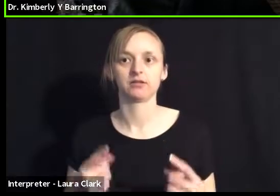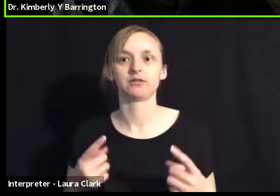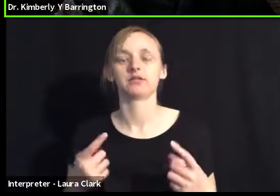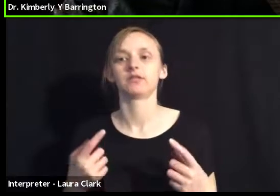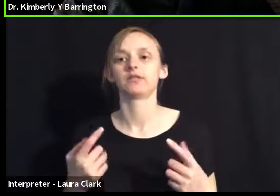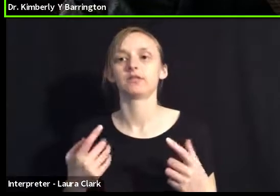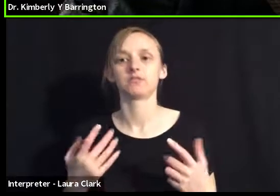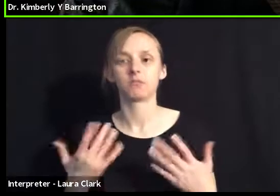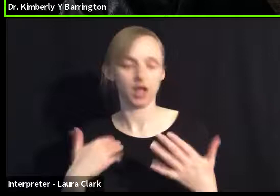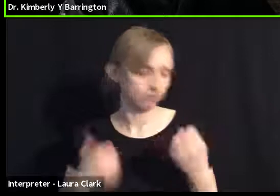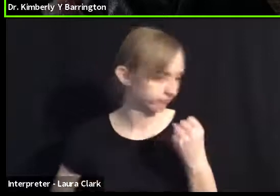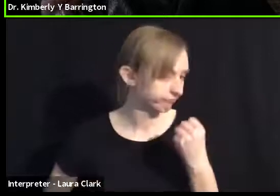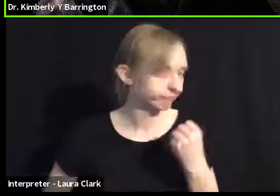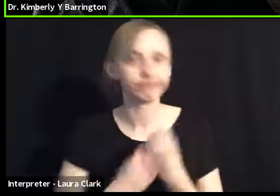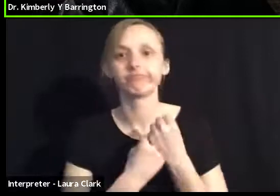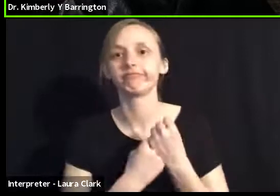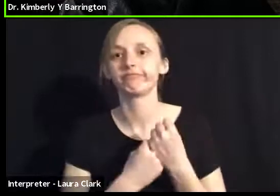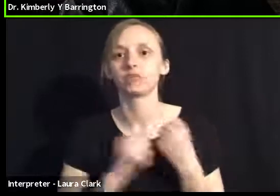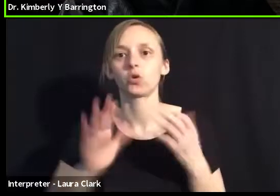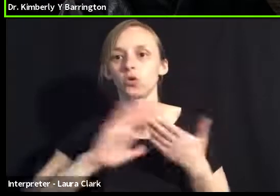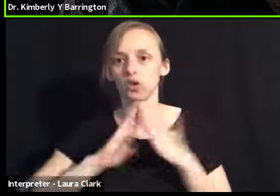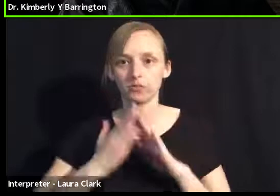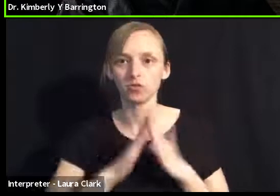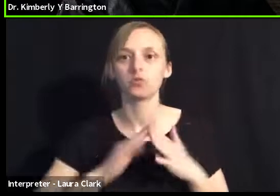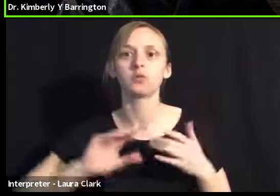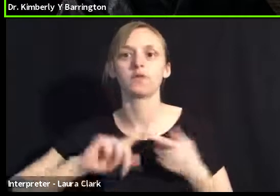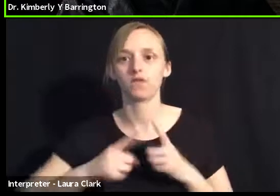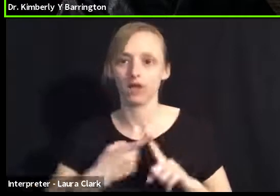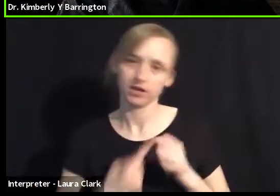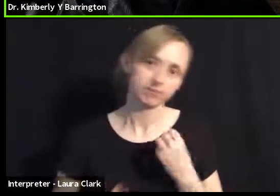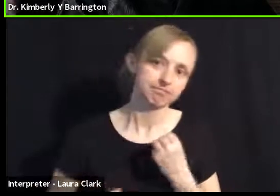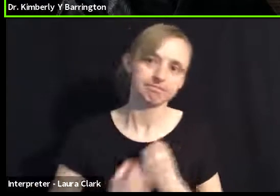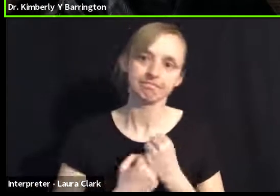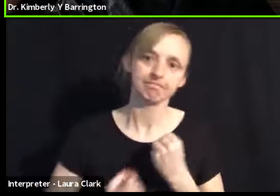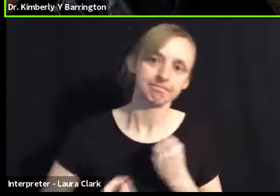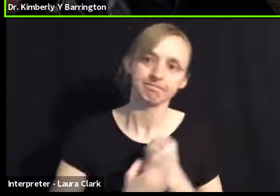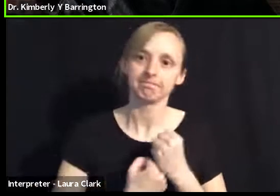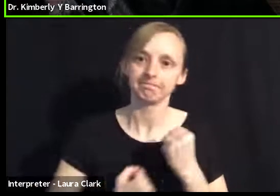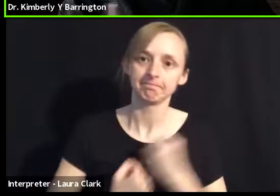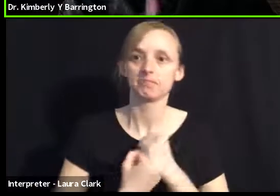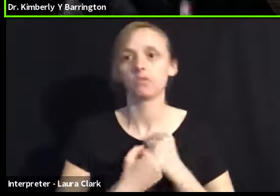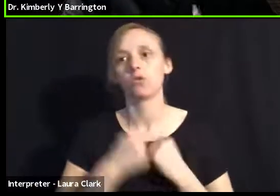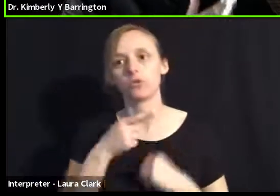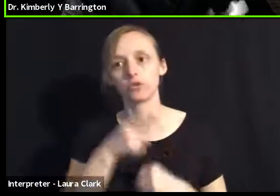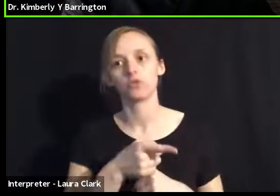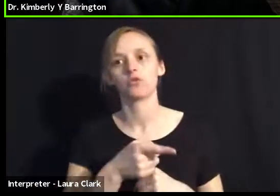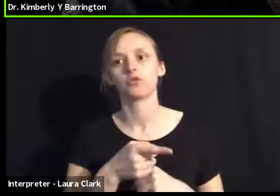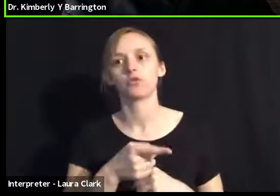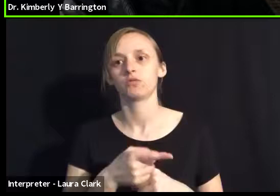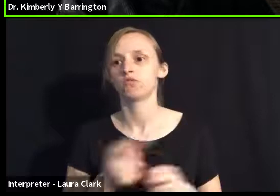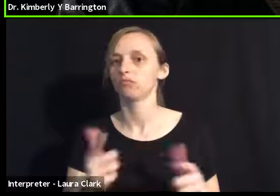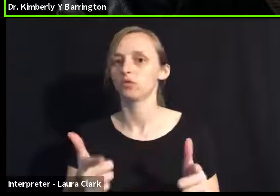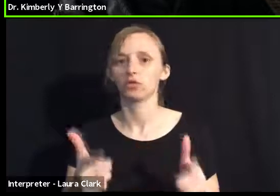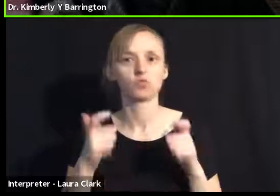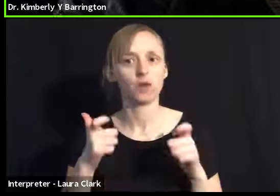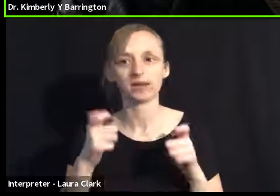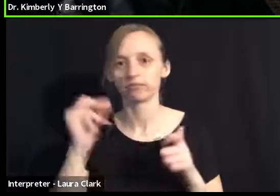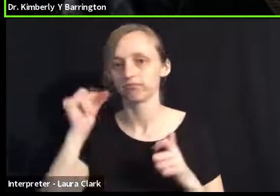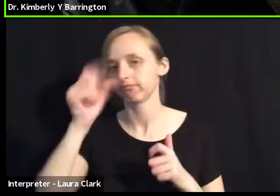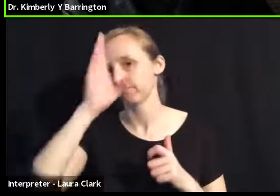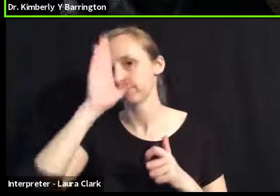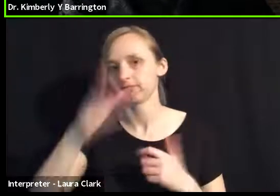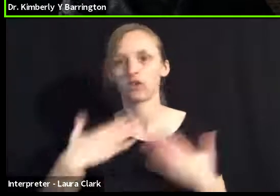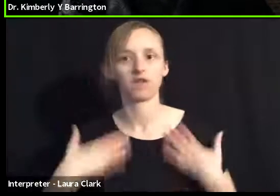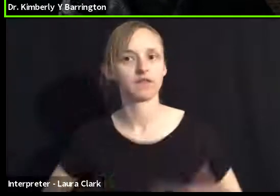the support of your community, your friends, and get right into therapy and get